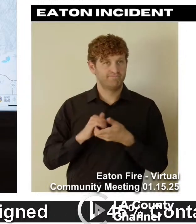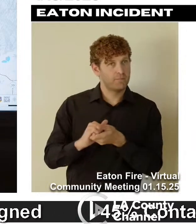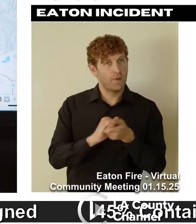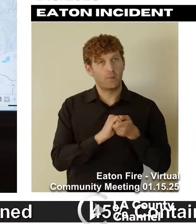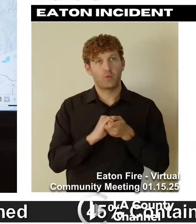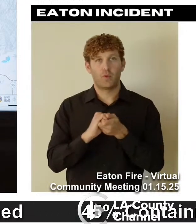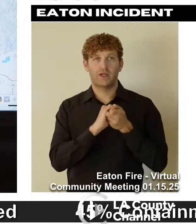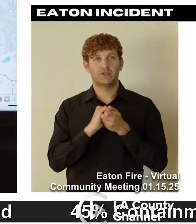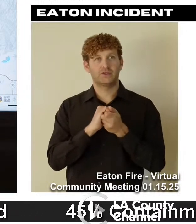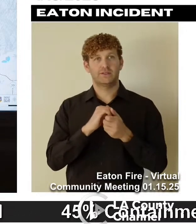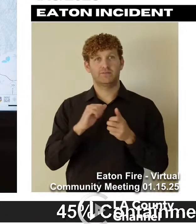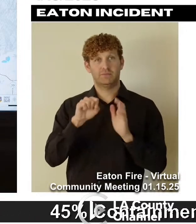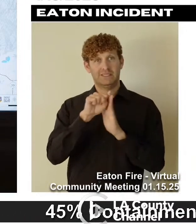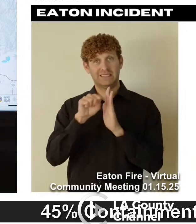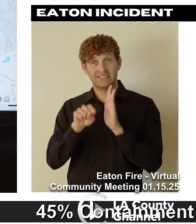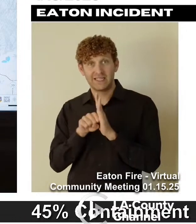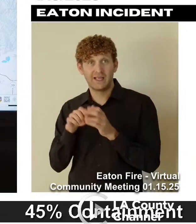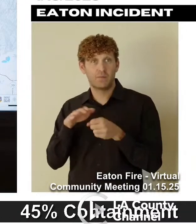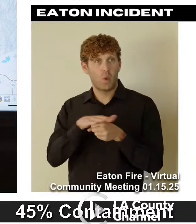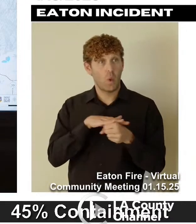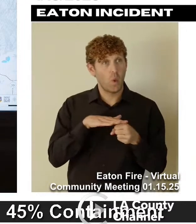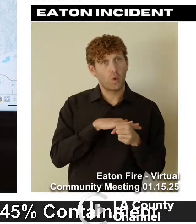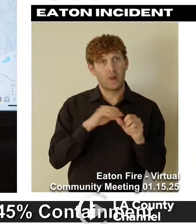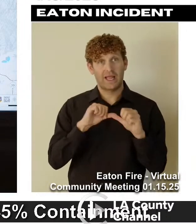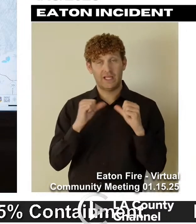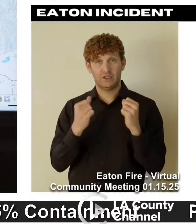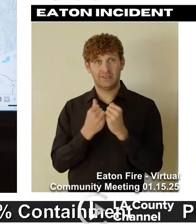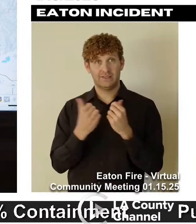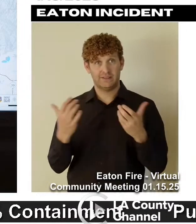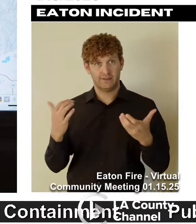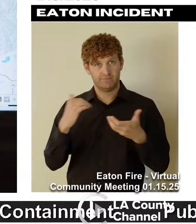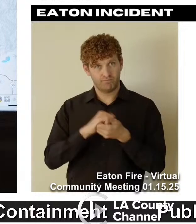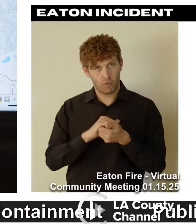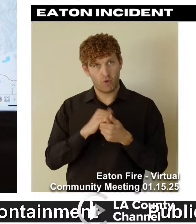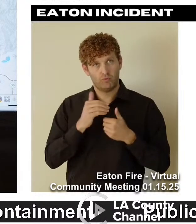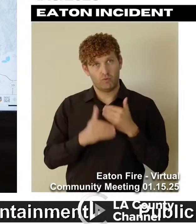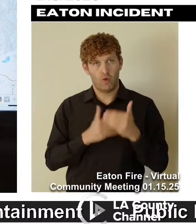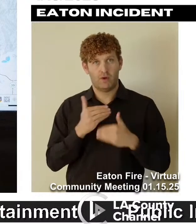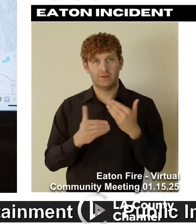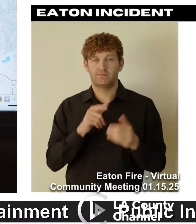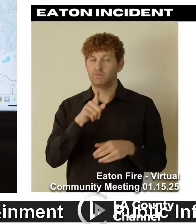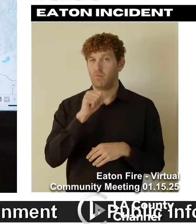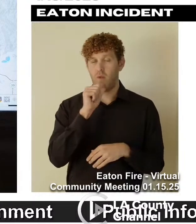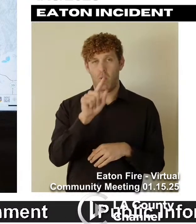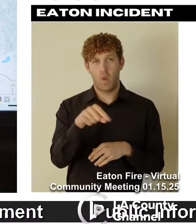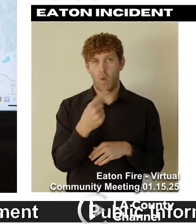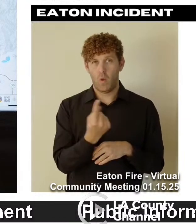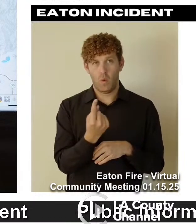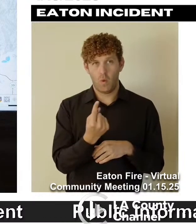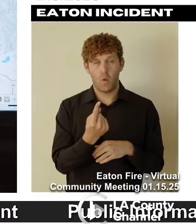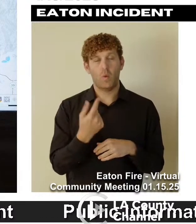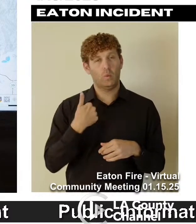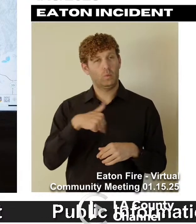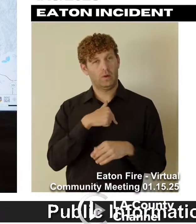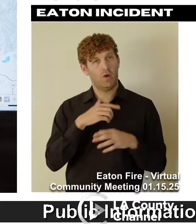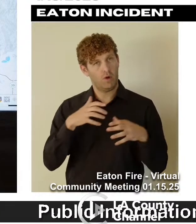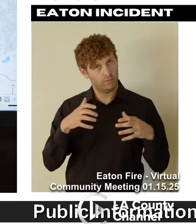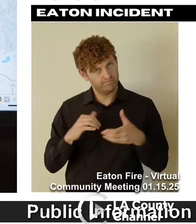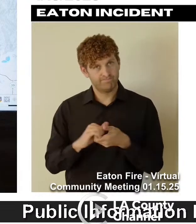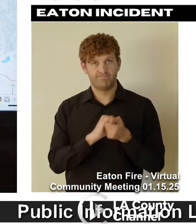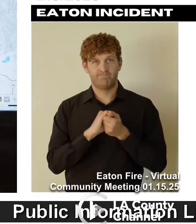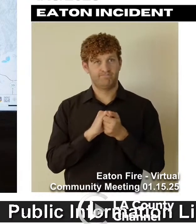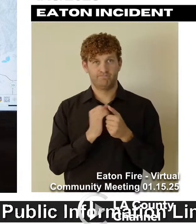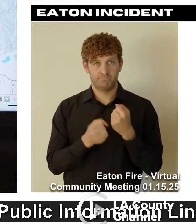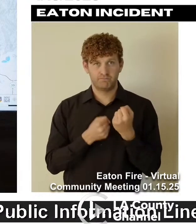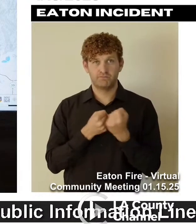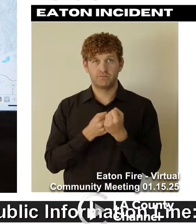and local agencies involved in the recovery process is you're not alone. I know you're eager to return to your homes and